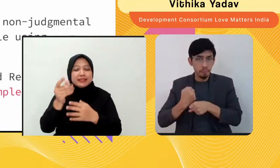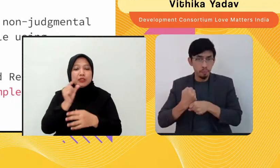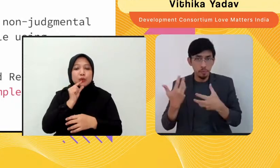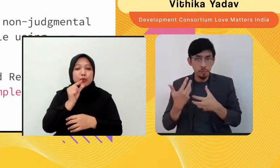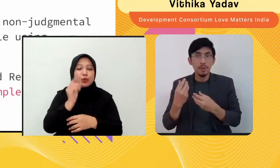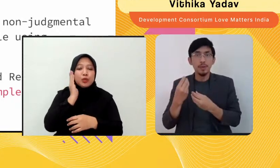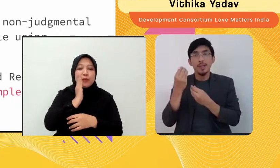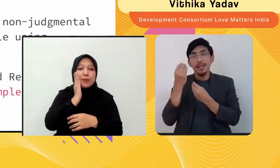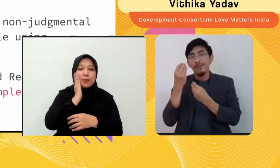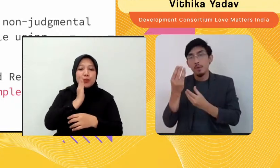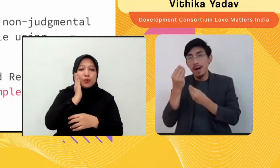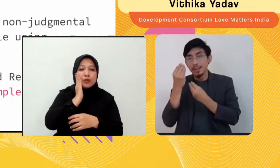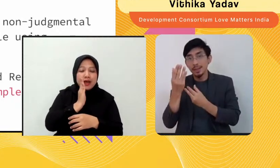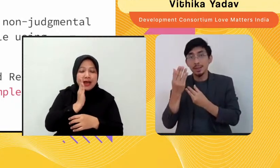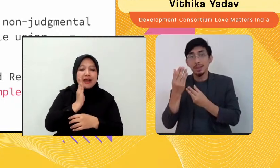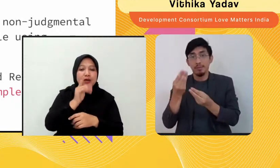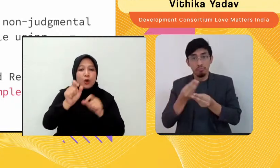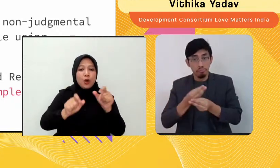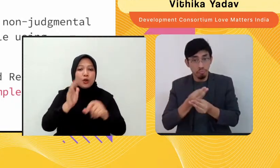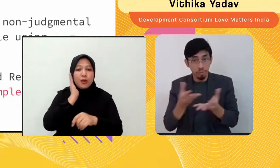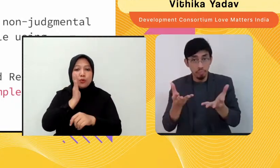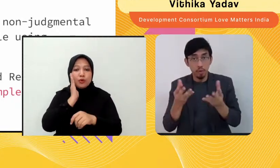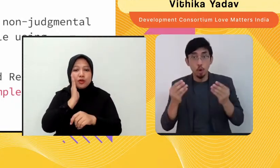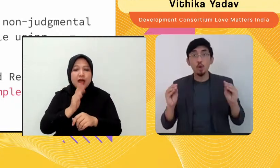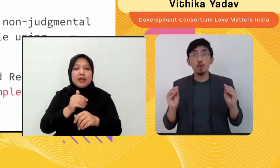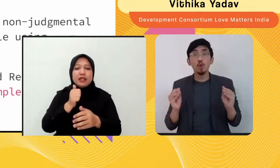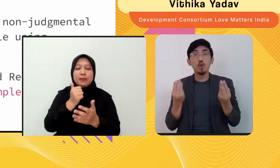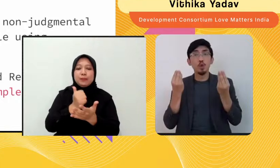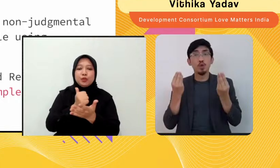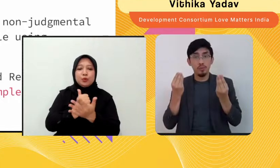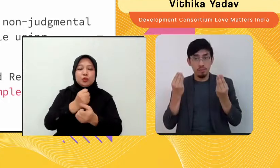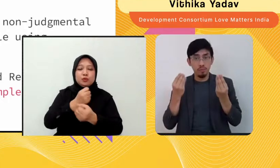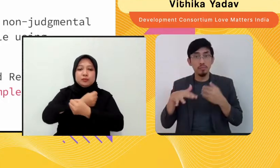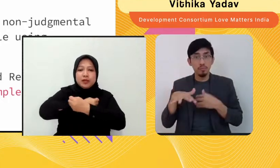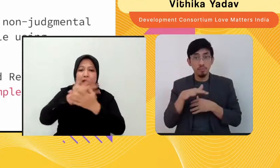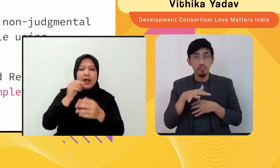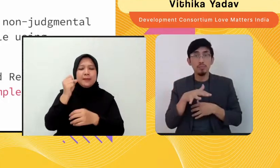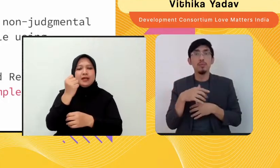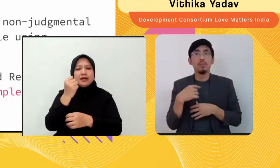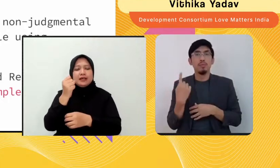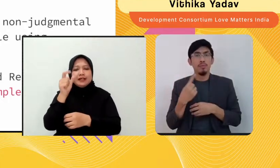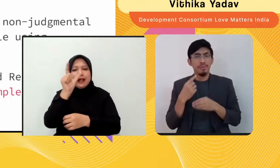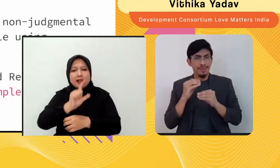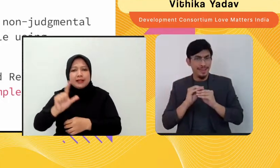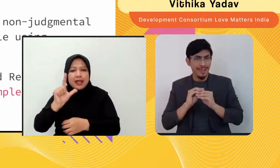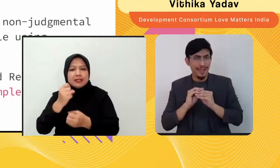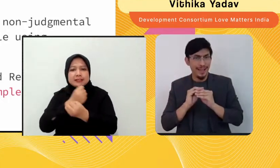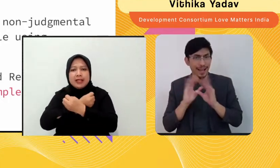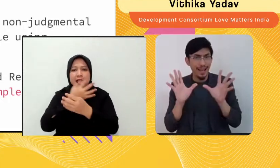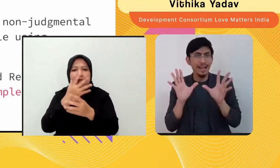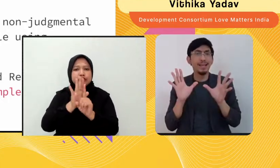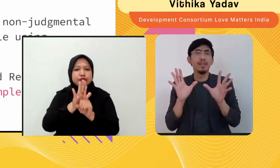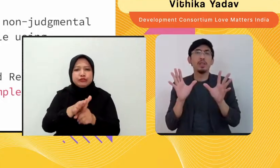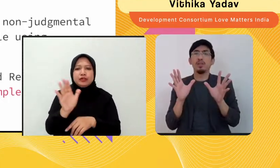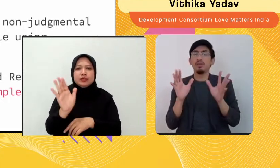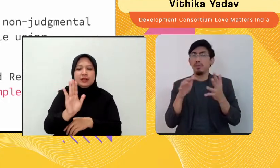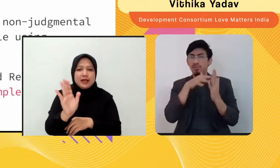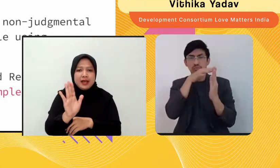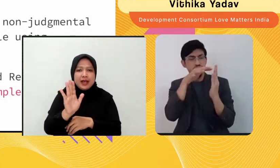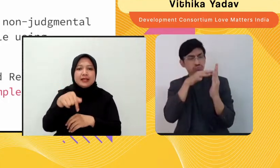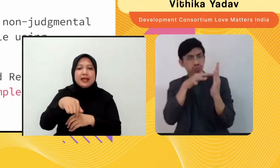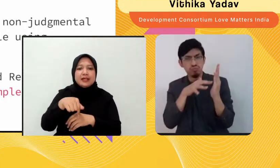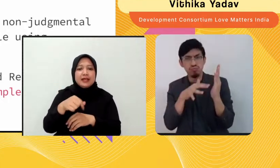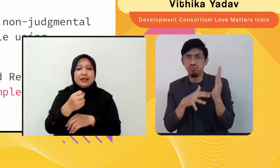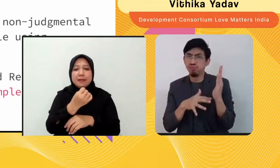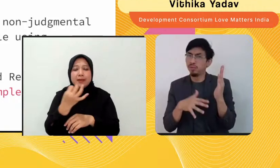at the heart of it is the innovative media formats, because we work at the intersection of media and public health. We specialize